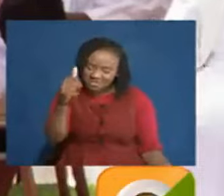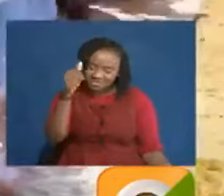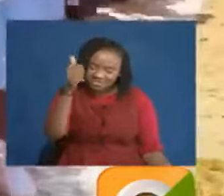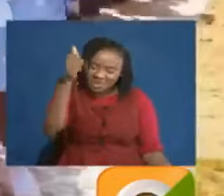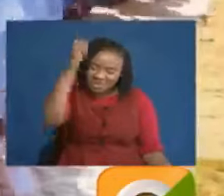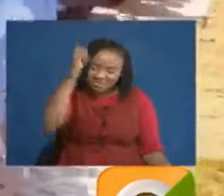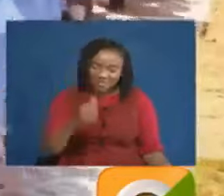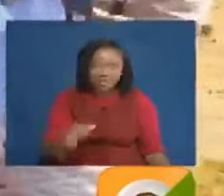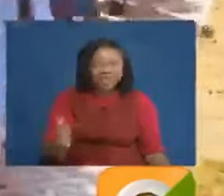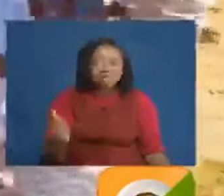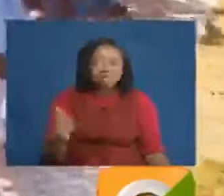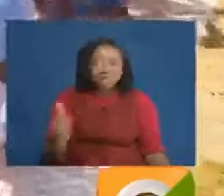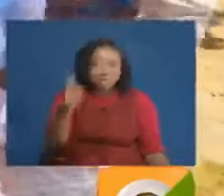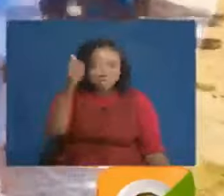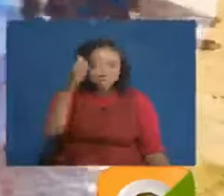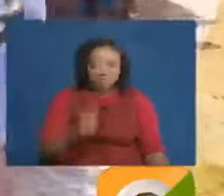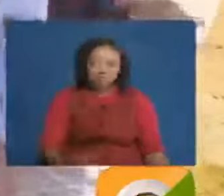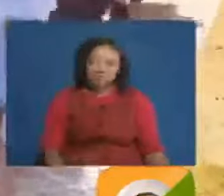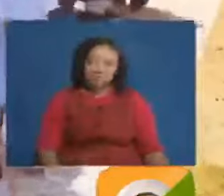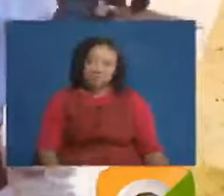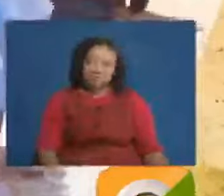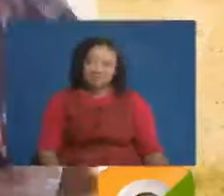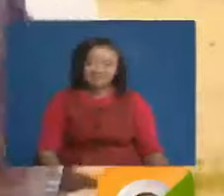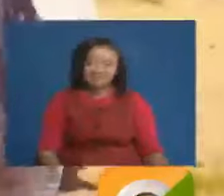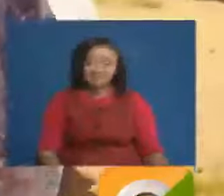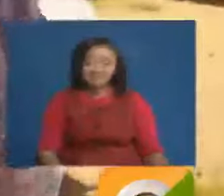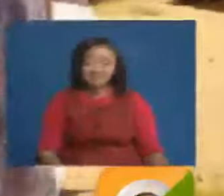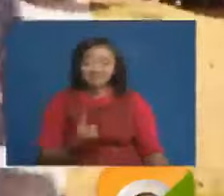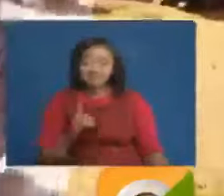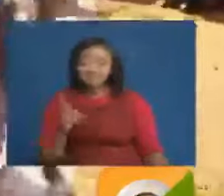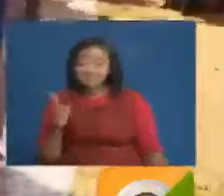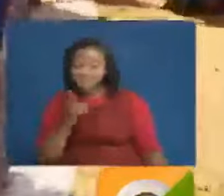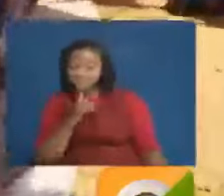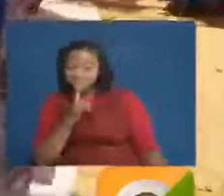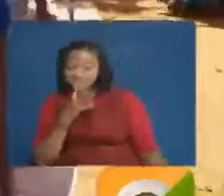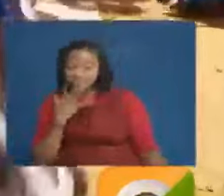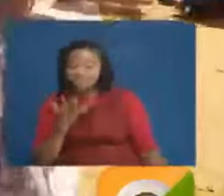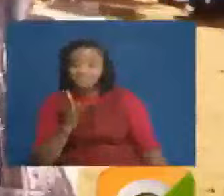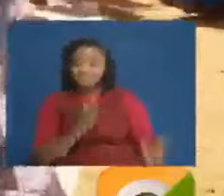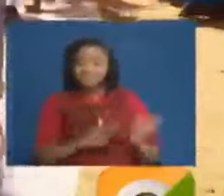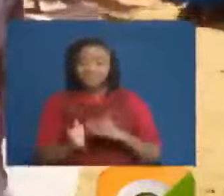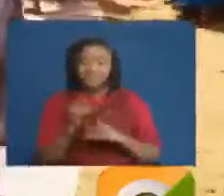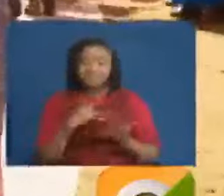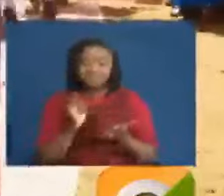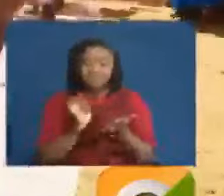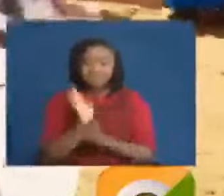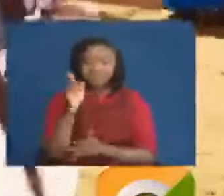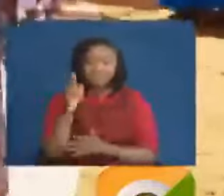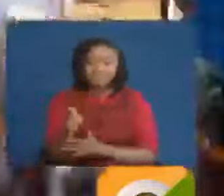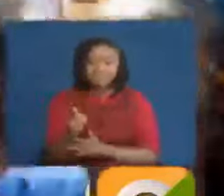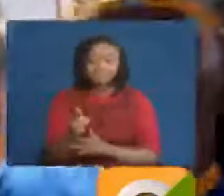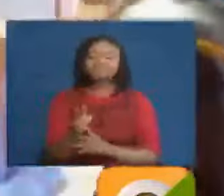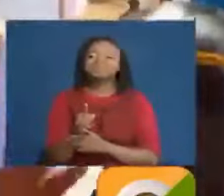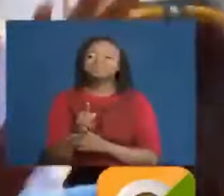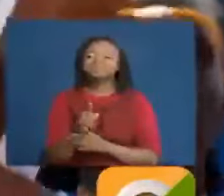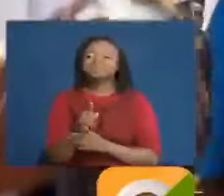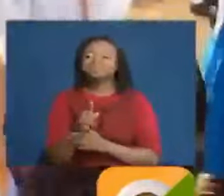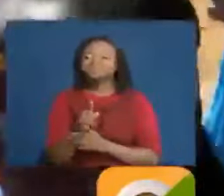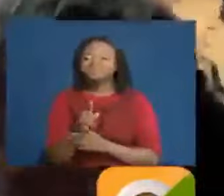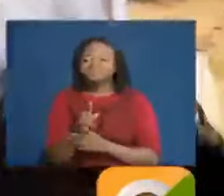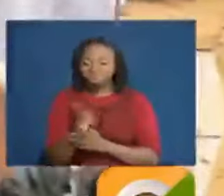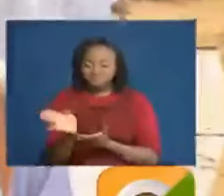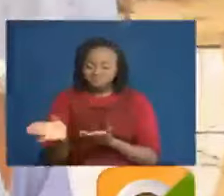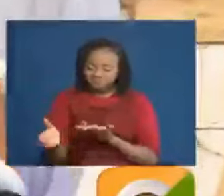bado. Sources indicate that the impeachment motion against Rigathi Gachagua has so far garnered 300